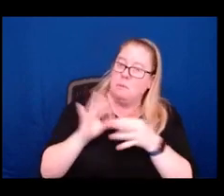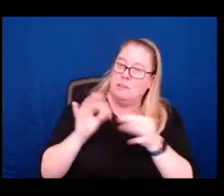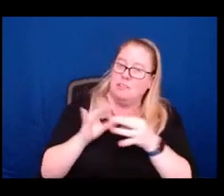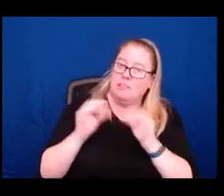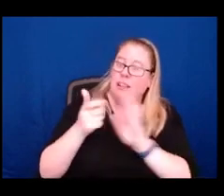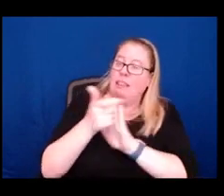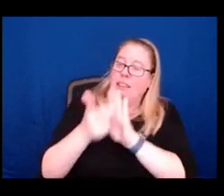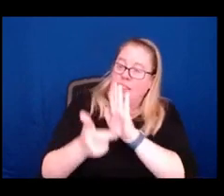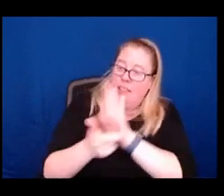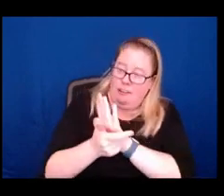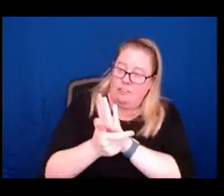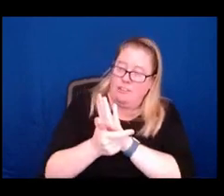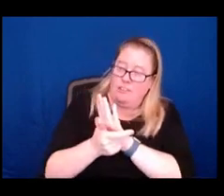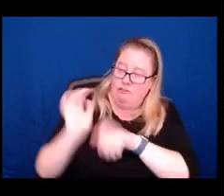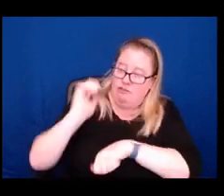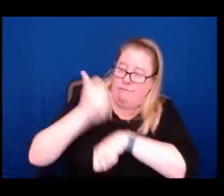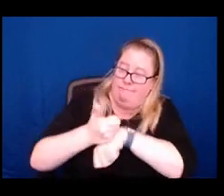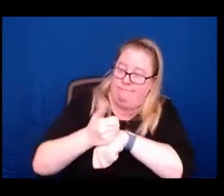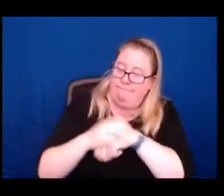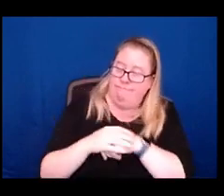mentioned legislation.